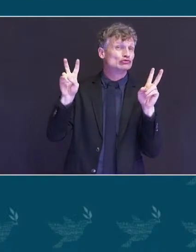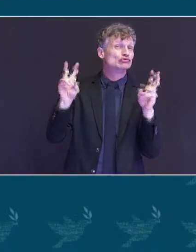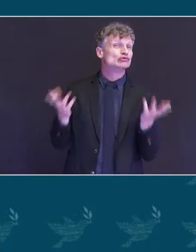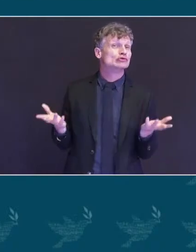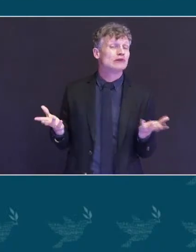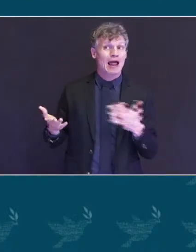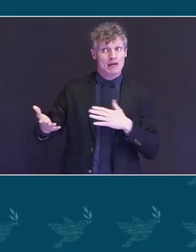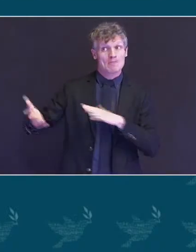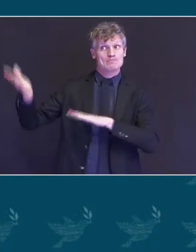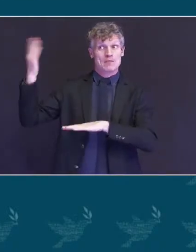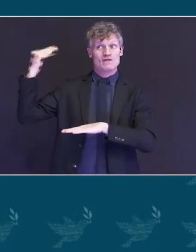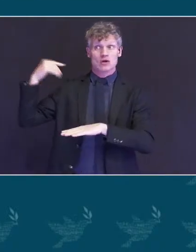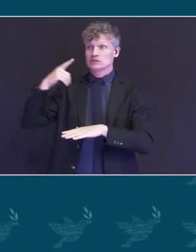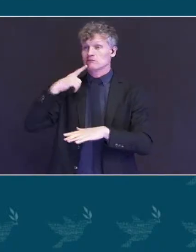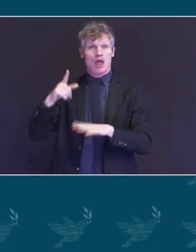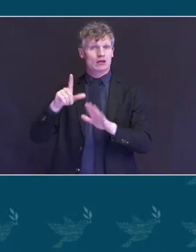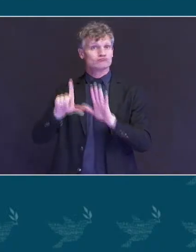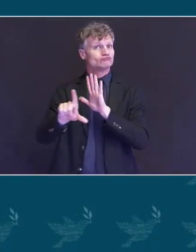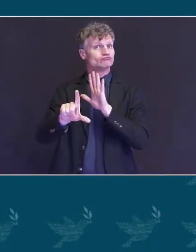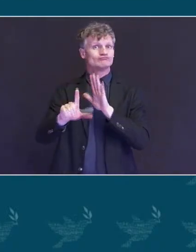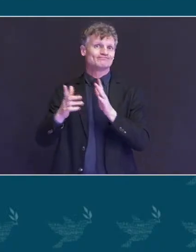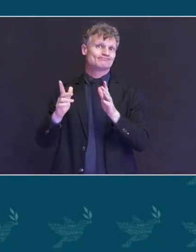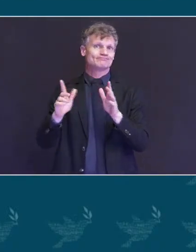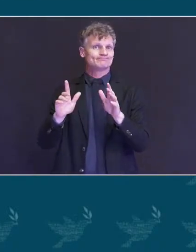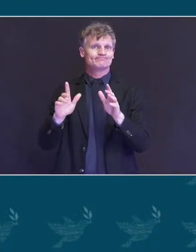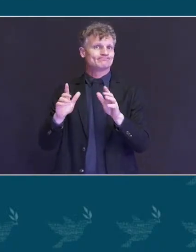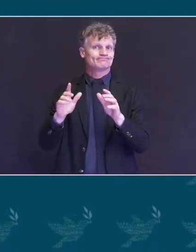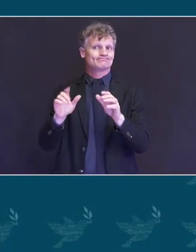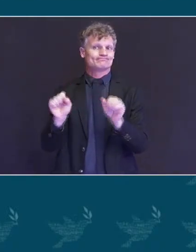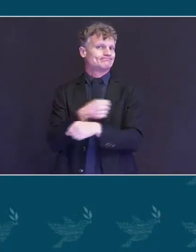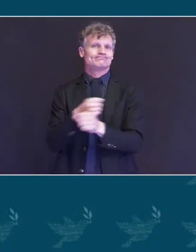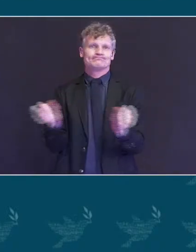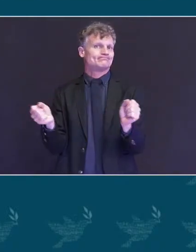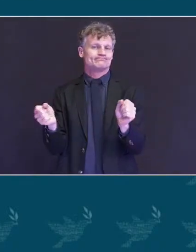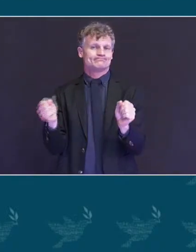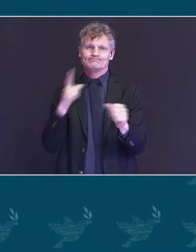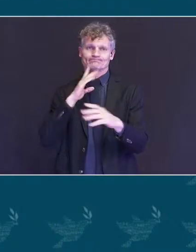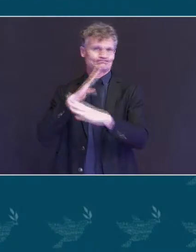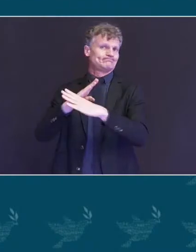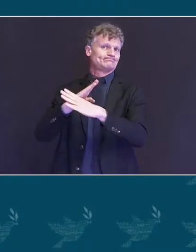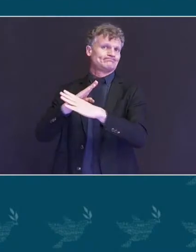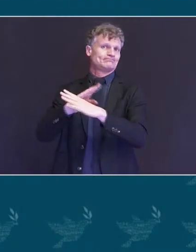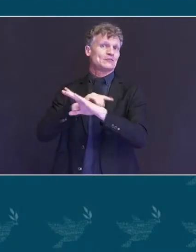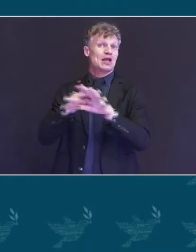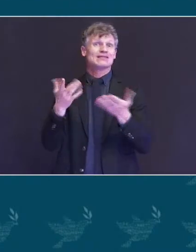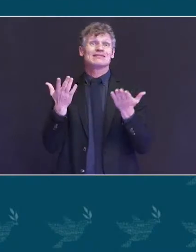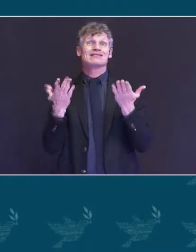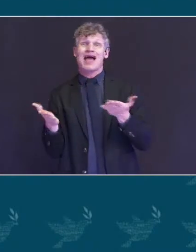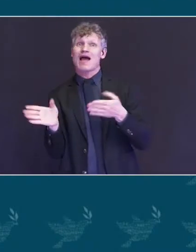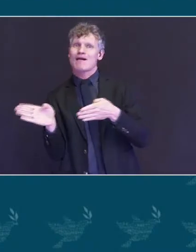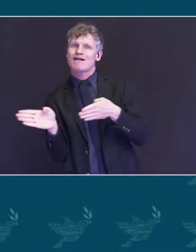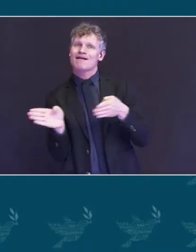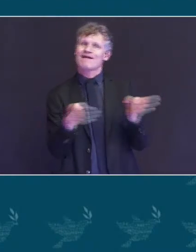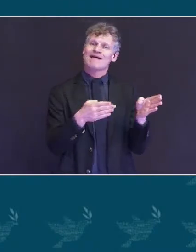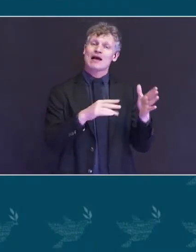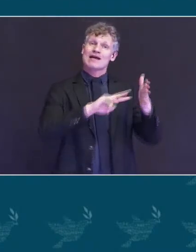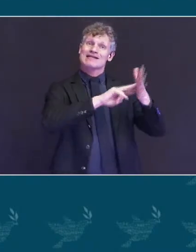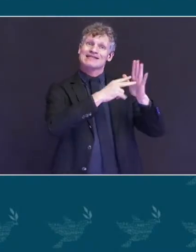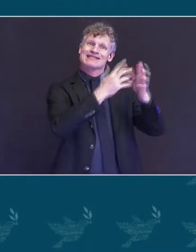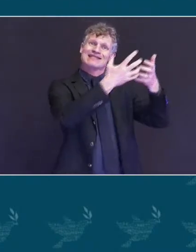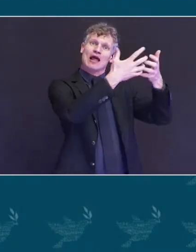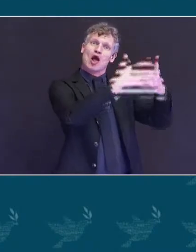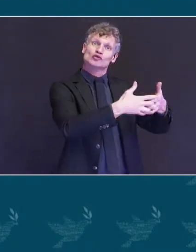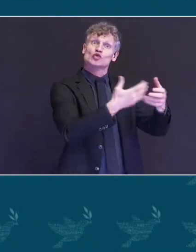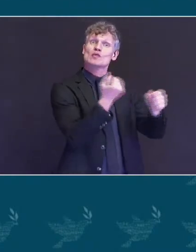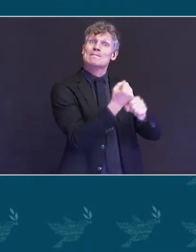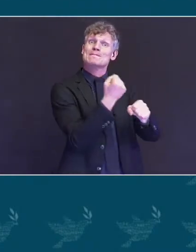was forbidden, so it was difficult. But with the language technology, if we make like a